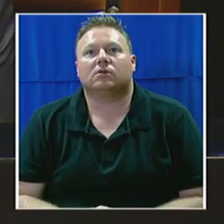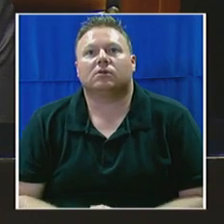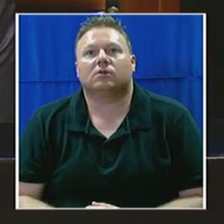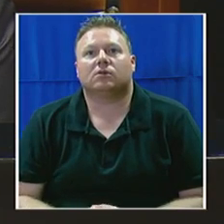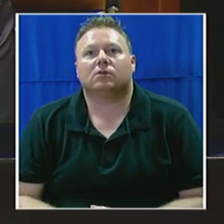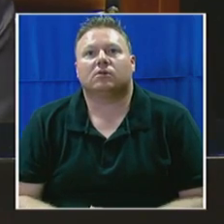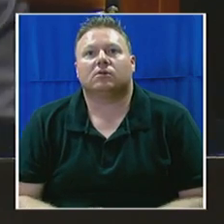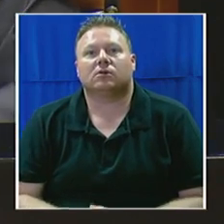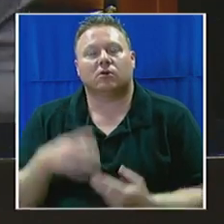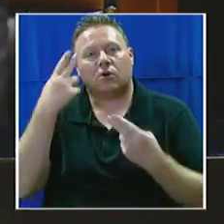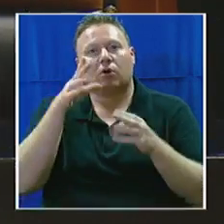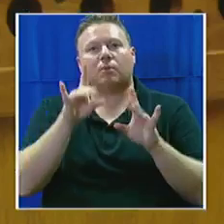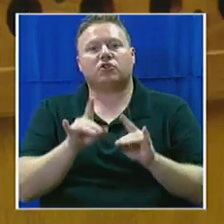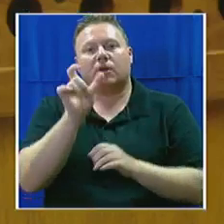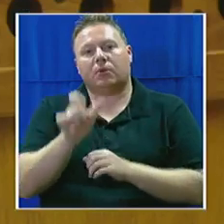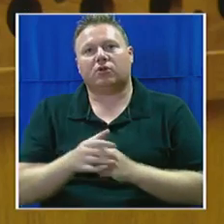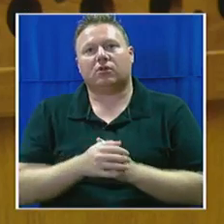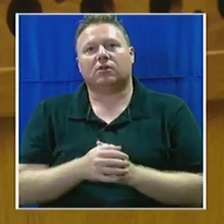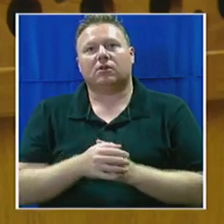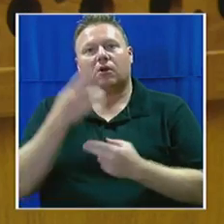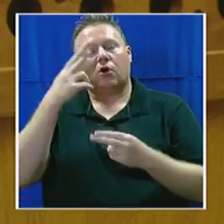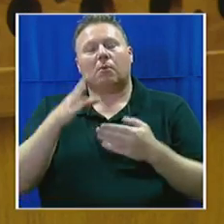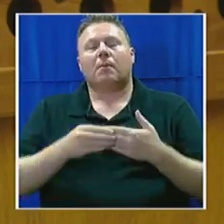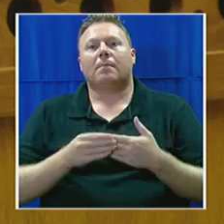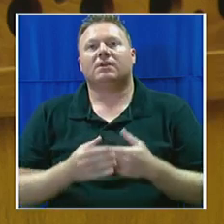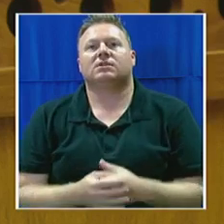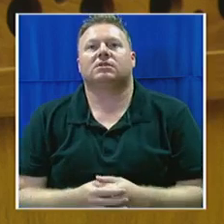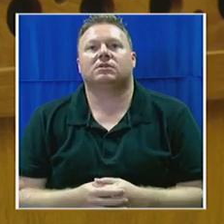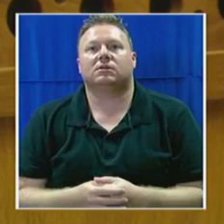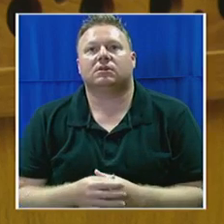Honorable Chairperson and honorable members,